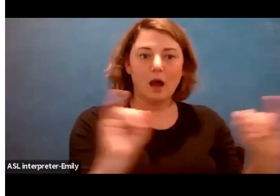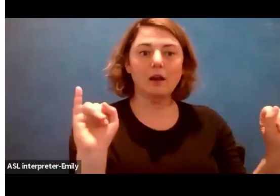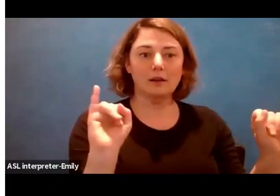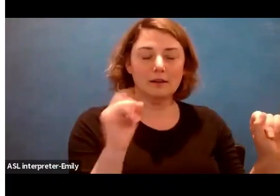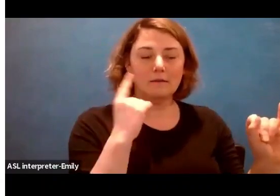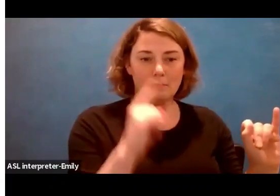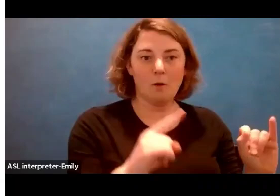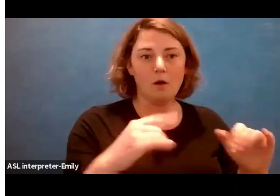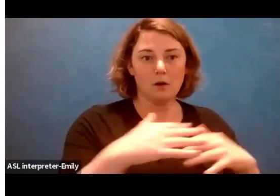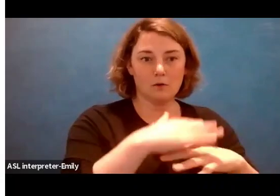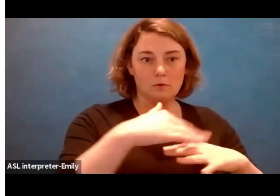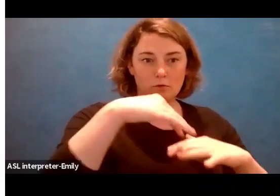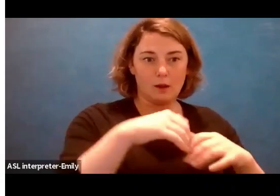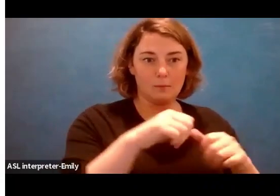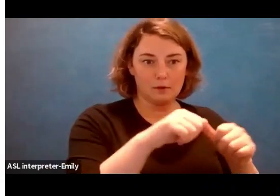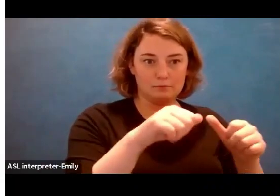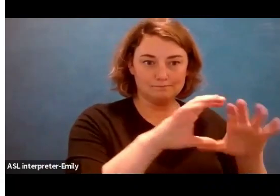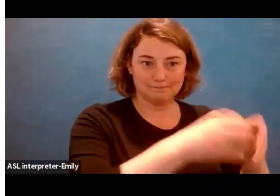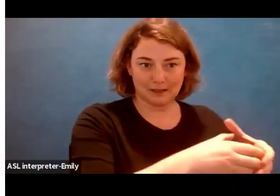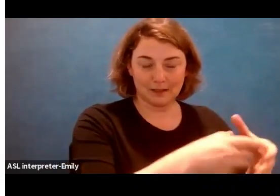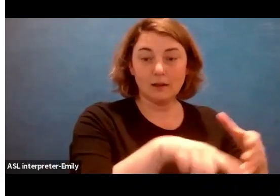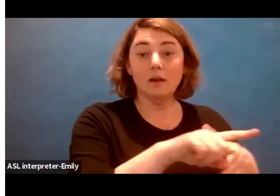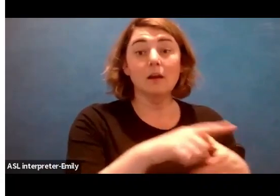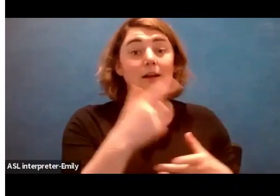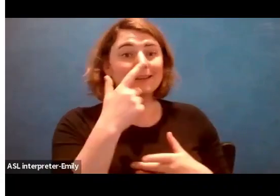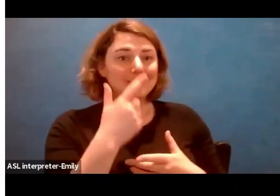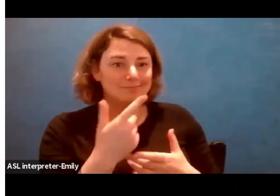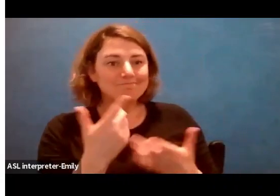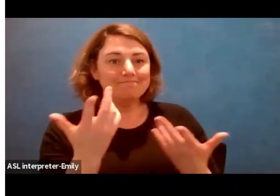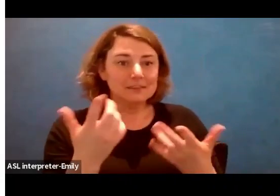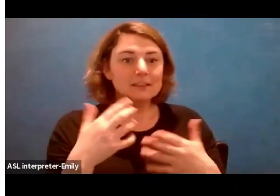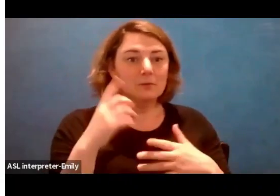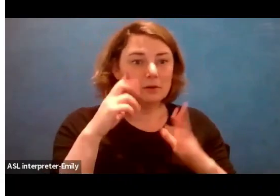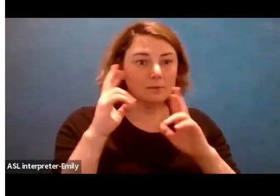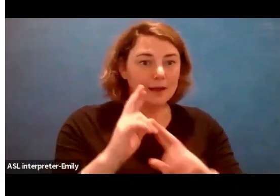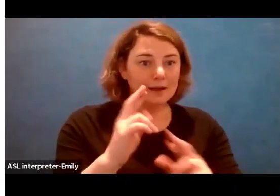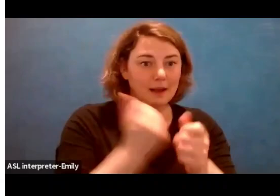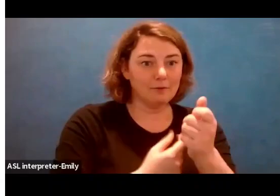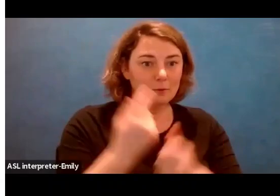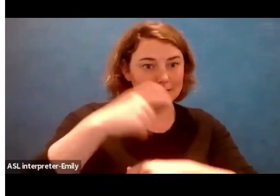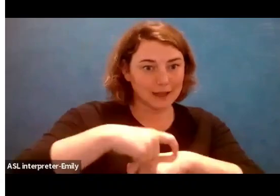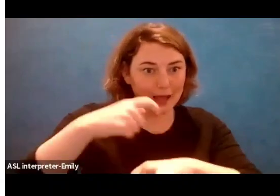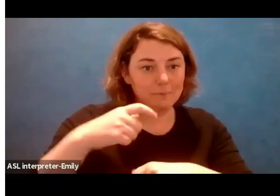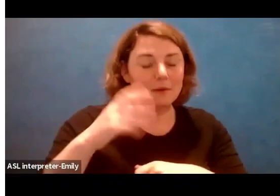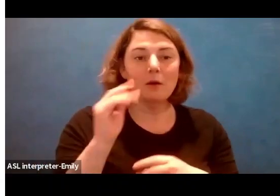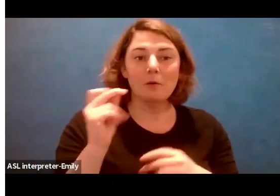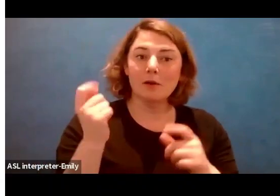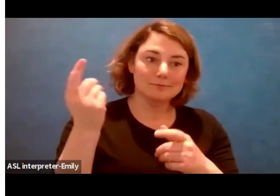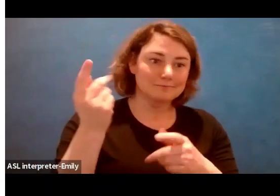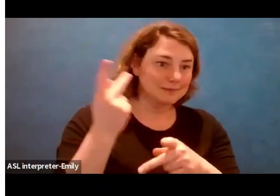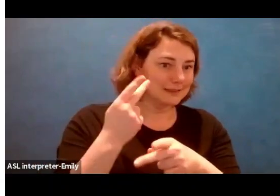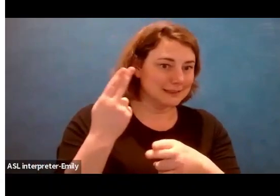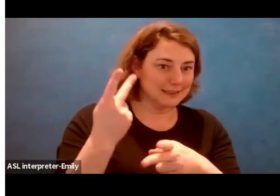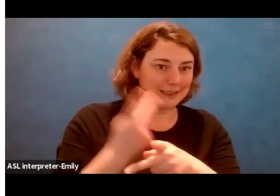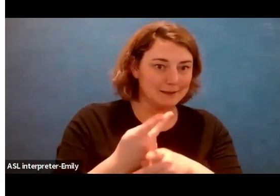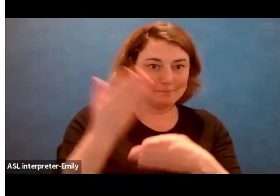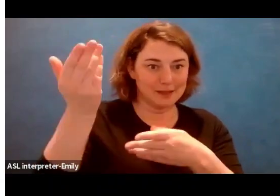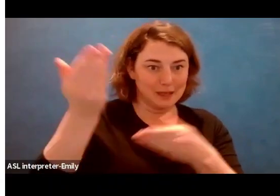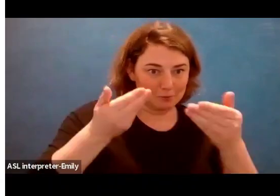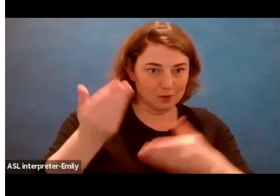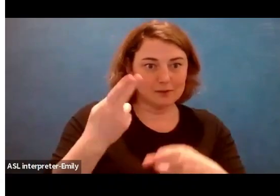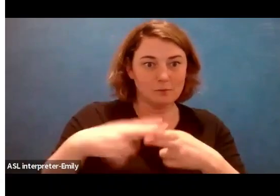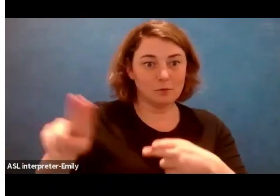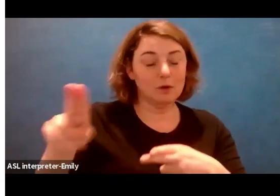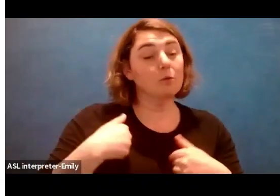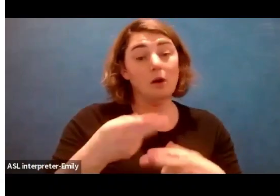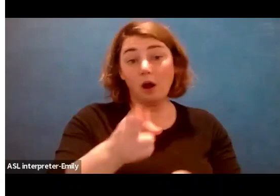So today, in interest of respecting everyone's time and to make sure we have time for everyone's presentations, we're going to keep our introductions brief. We are